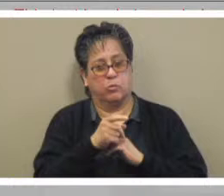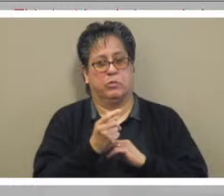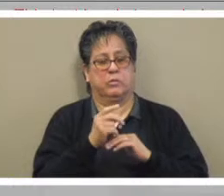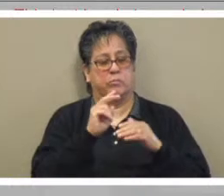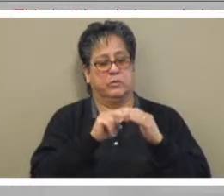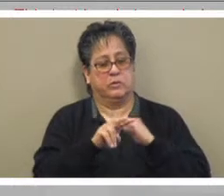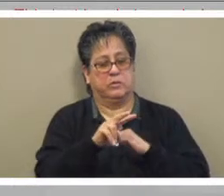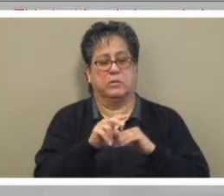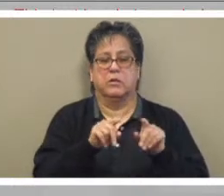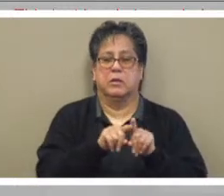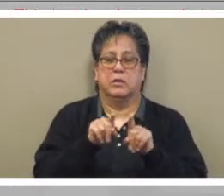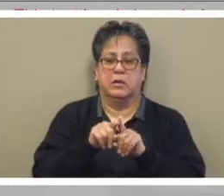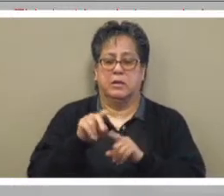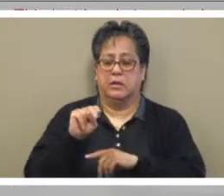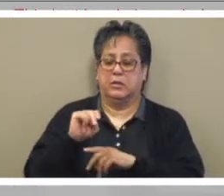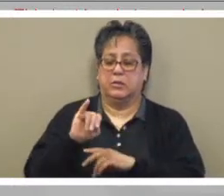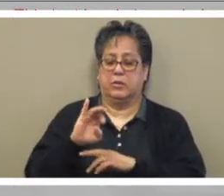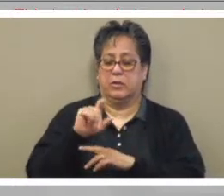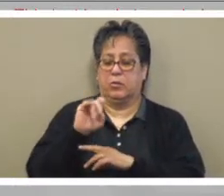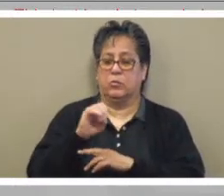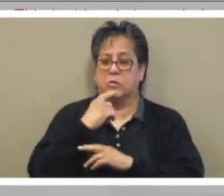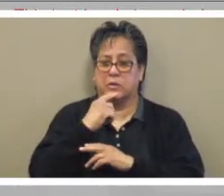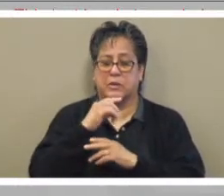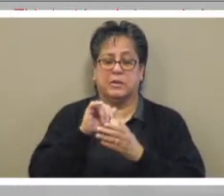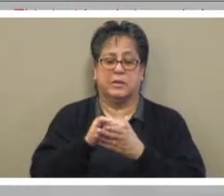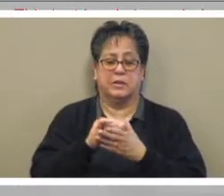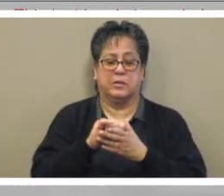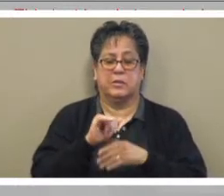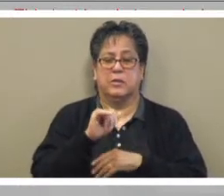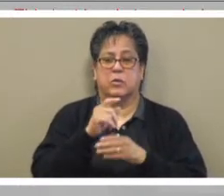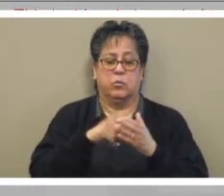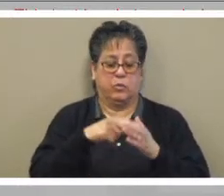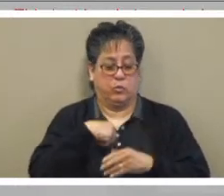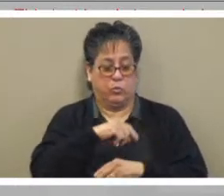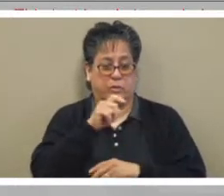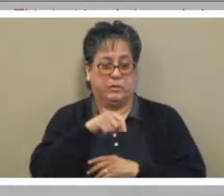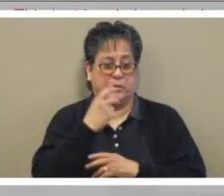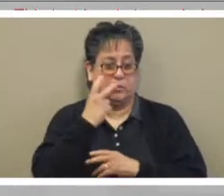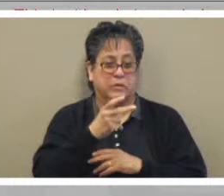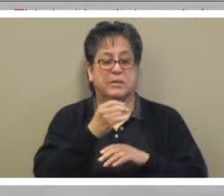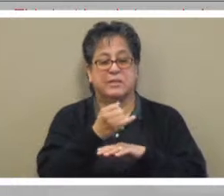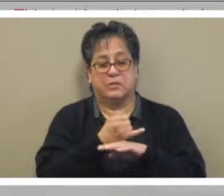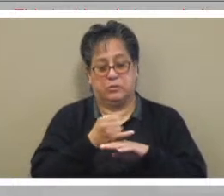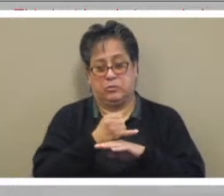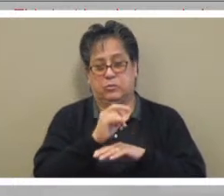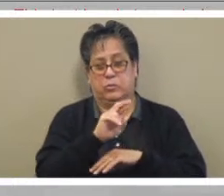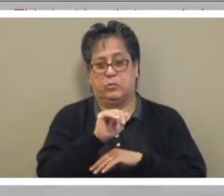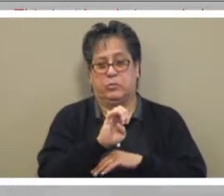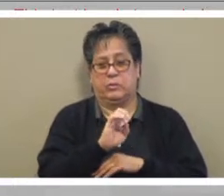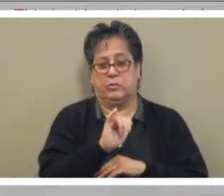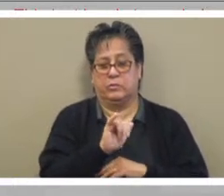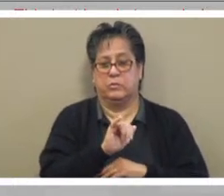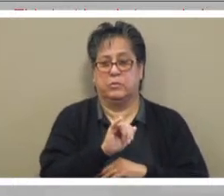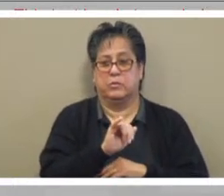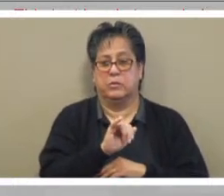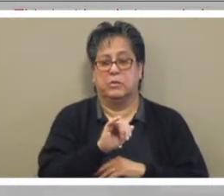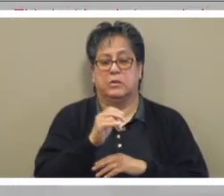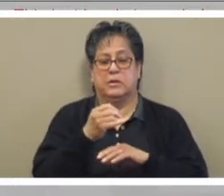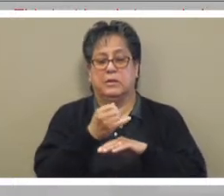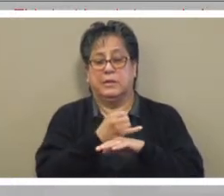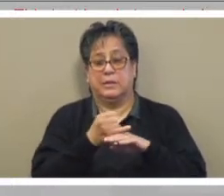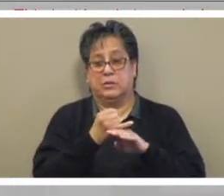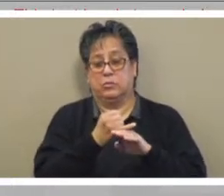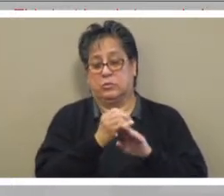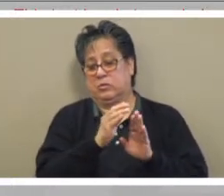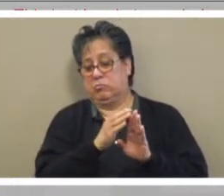projecting again, as Nicole mentioned, the projected valuation growth, and then what we're looking at as far as interest rates as well. Interest rates on the far